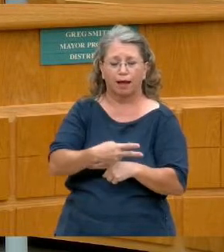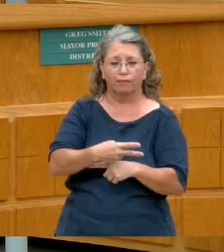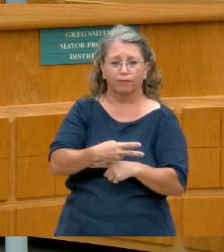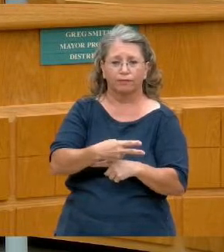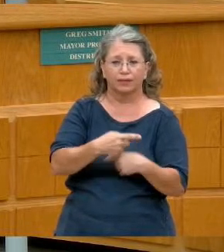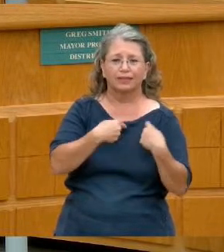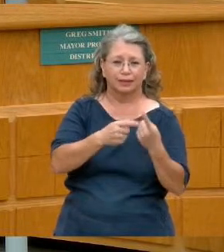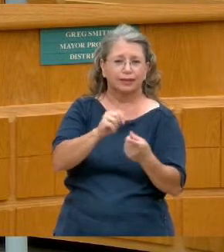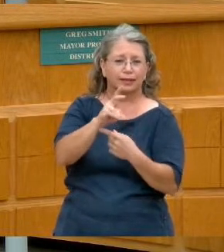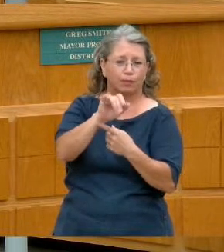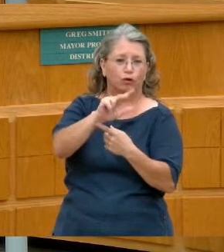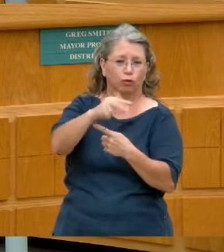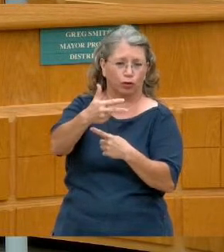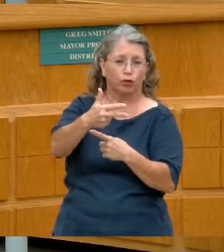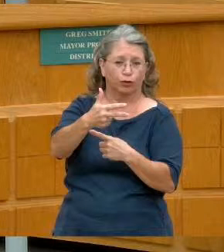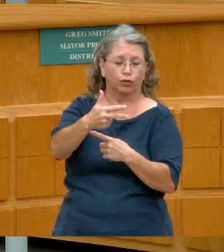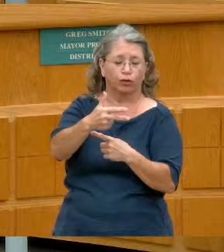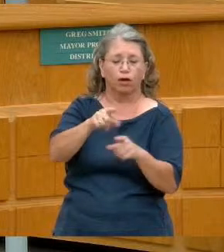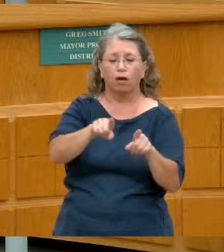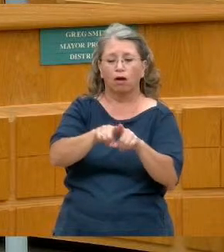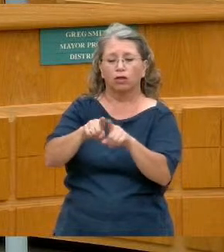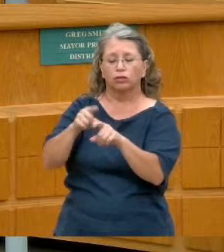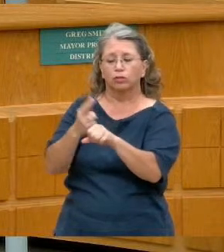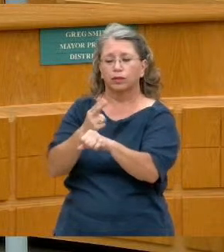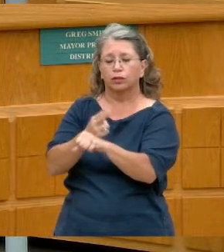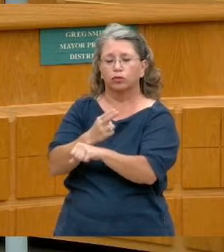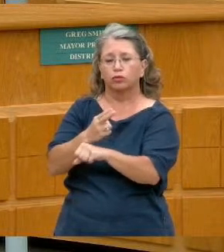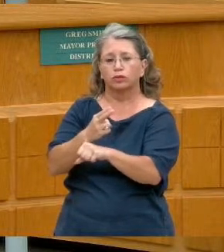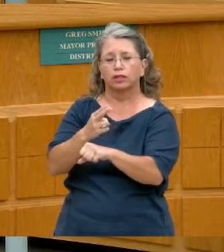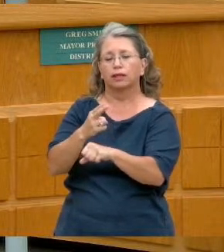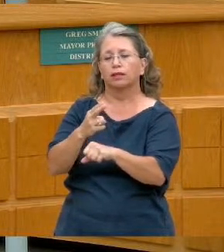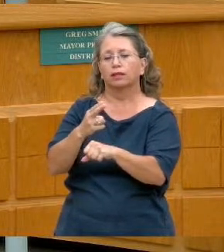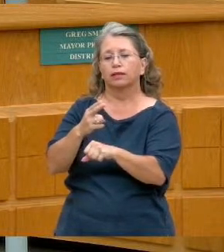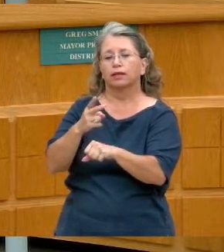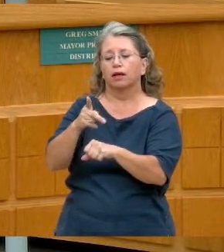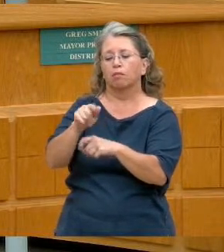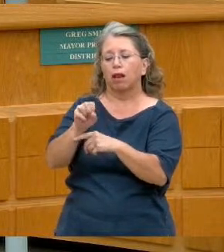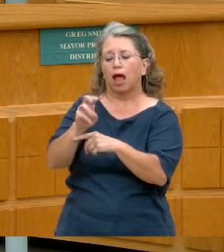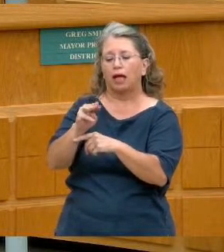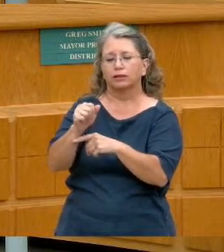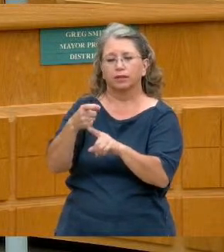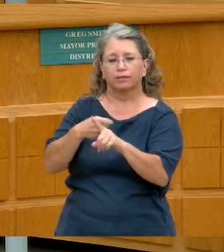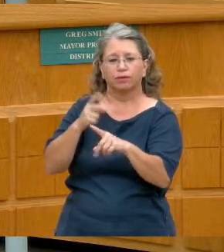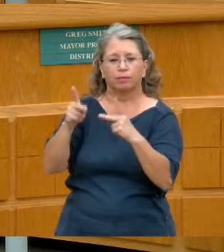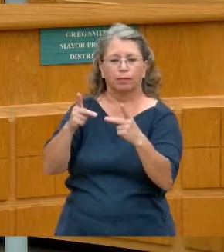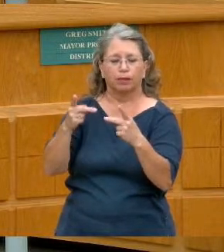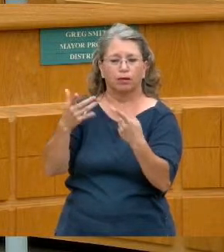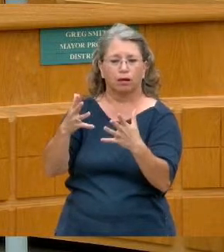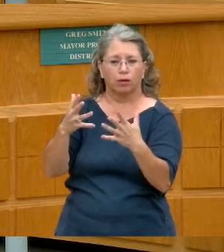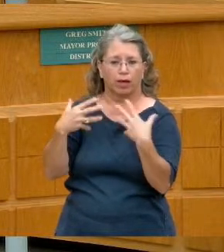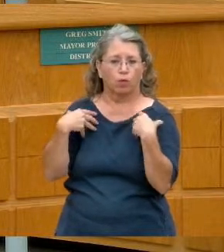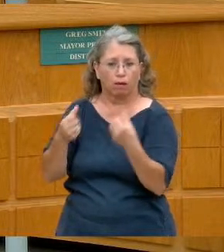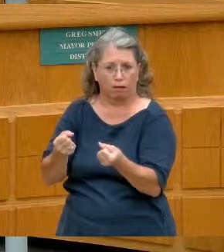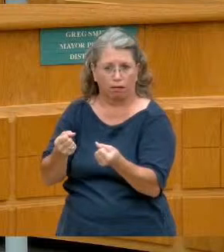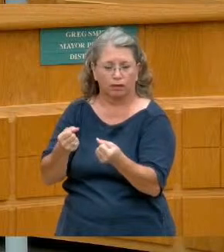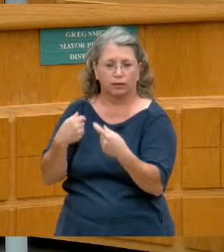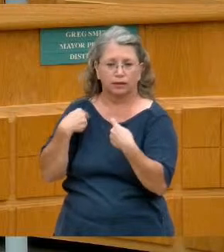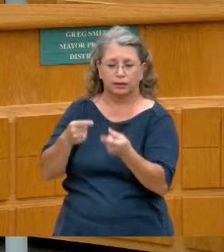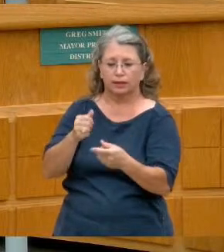3rd. And also we've been using convalescent COVID-19 plasma much earlier than anyone from April